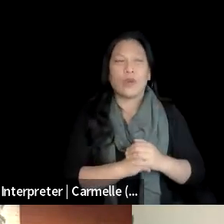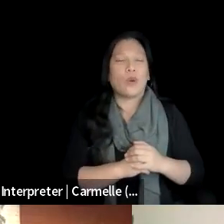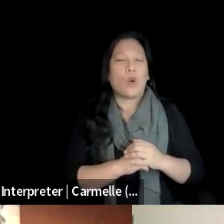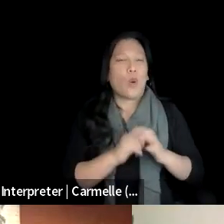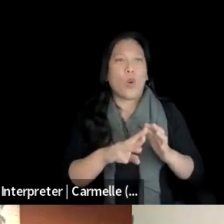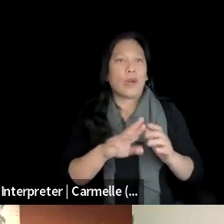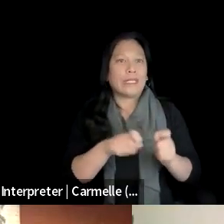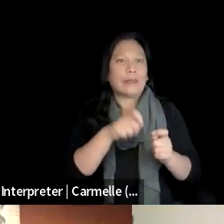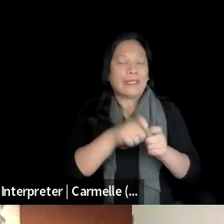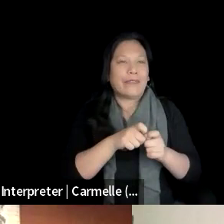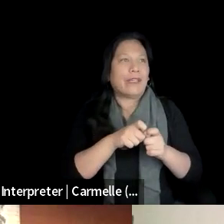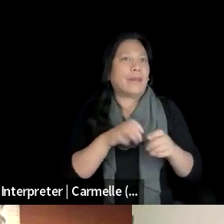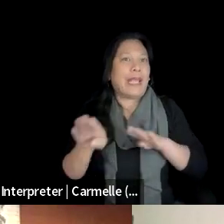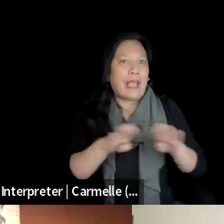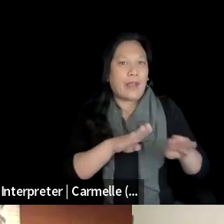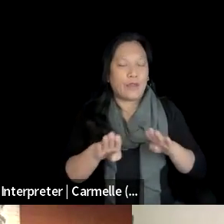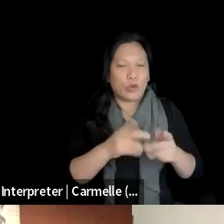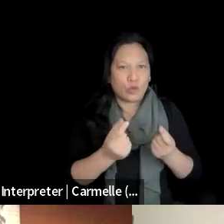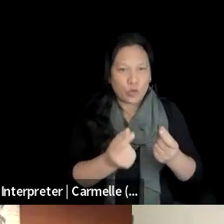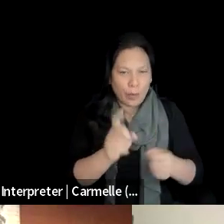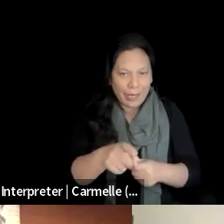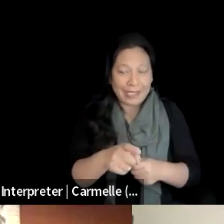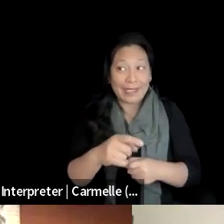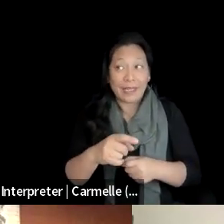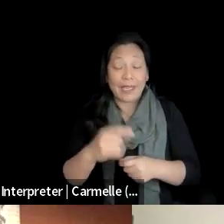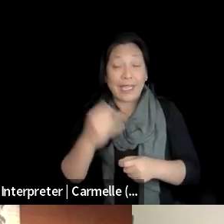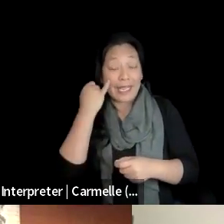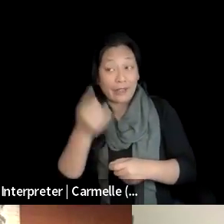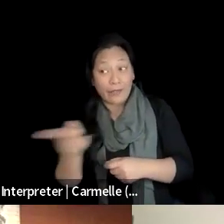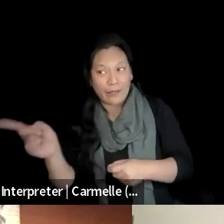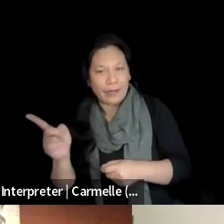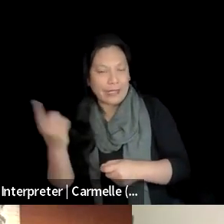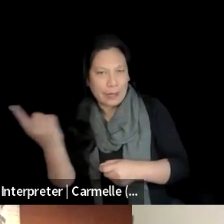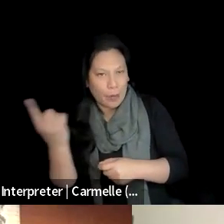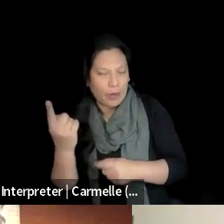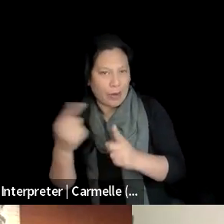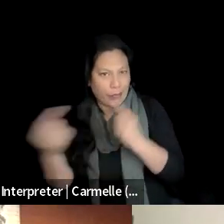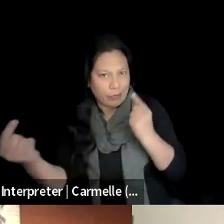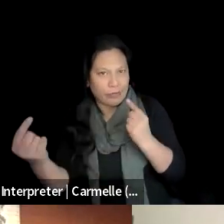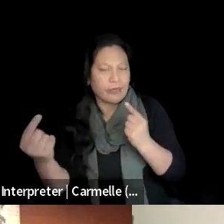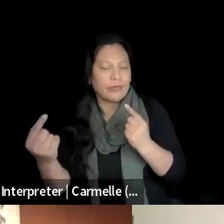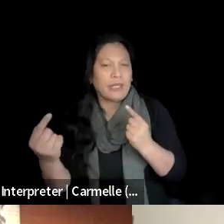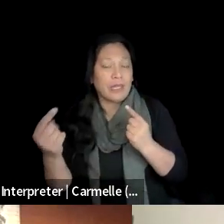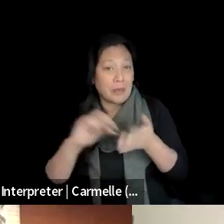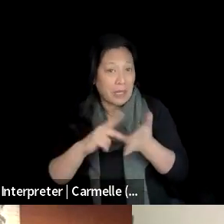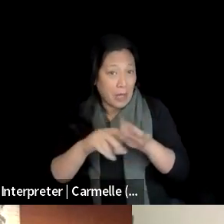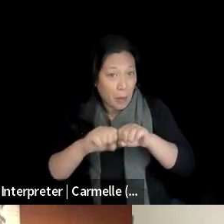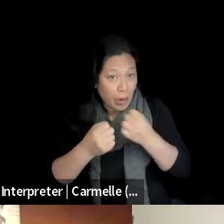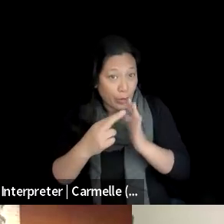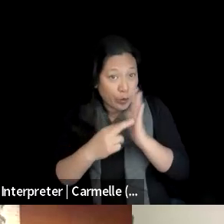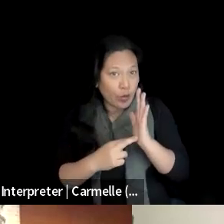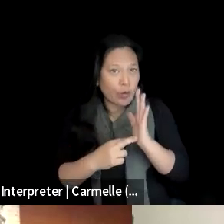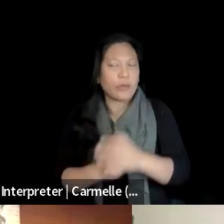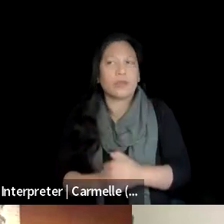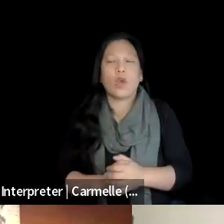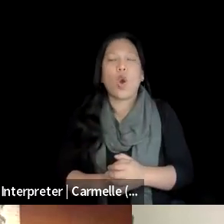and then someone breaks it by acting against that? Or is it, do we think of it usefully as a list of